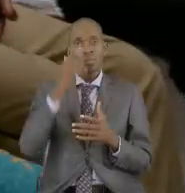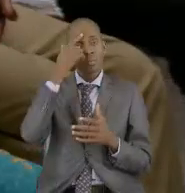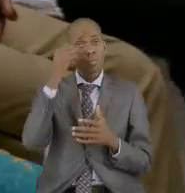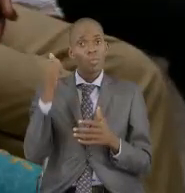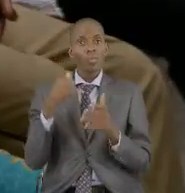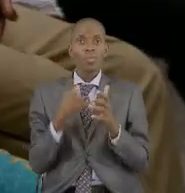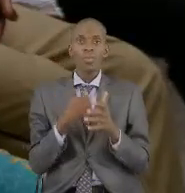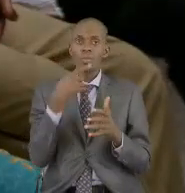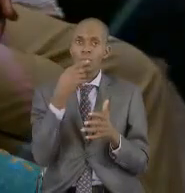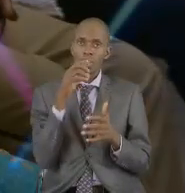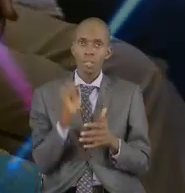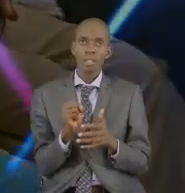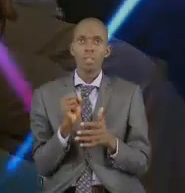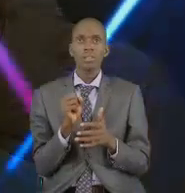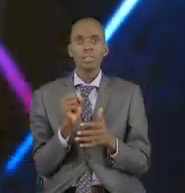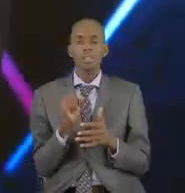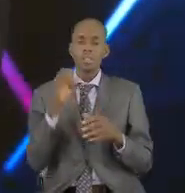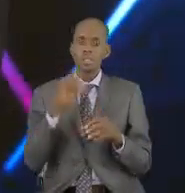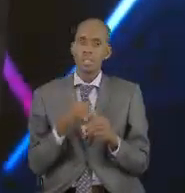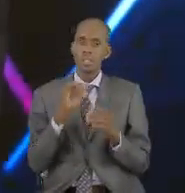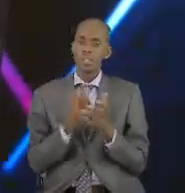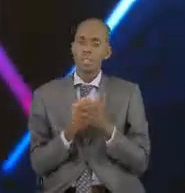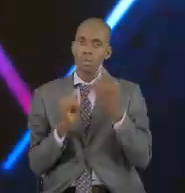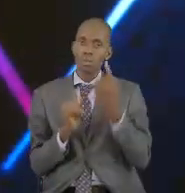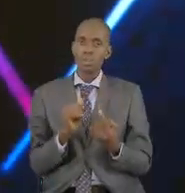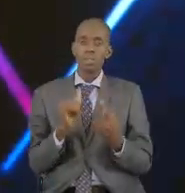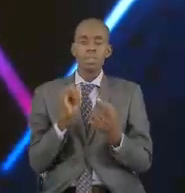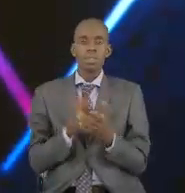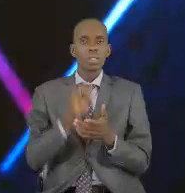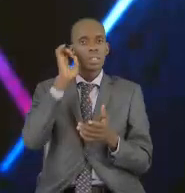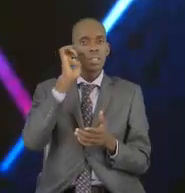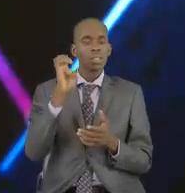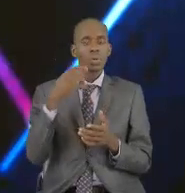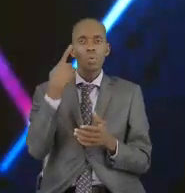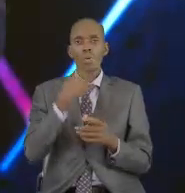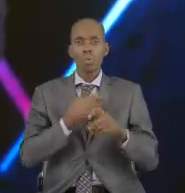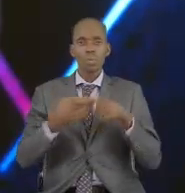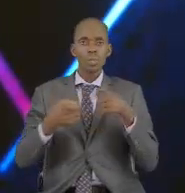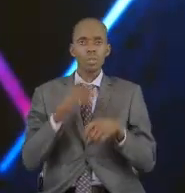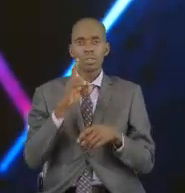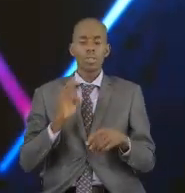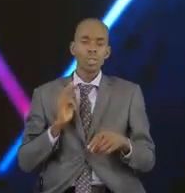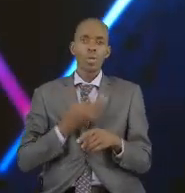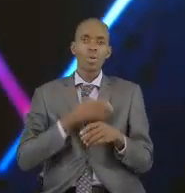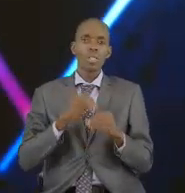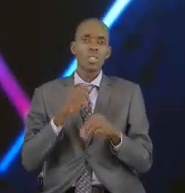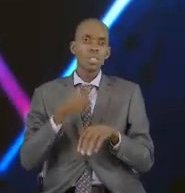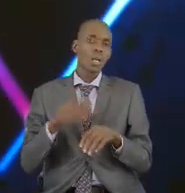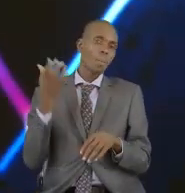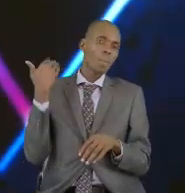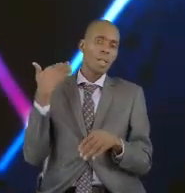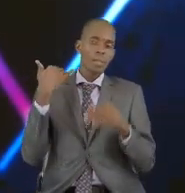says, they had heard only that he which persecuted us in time past